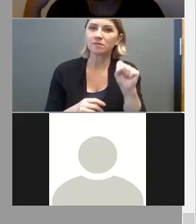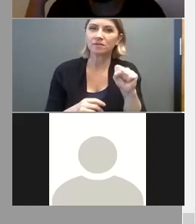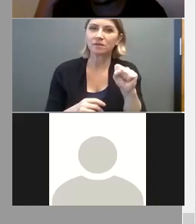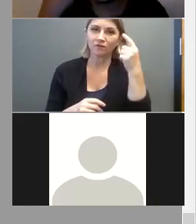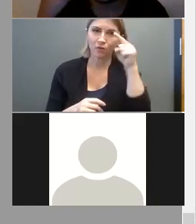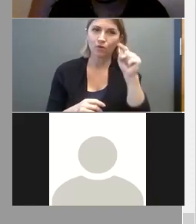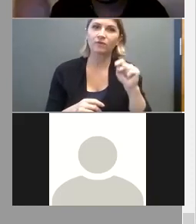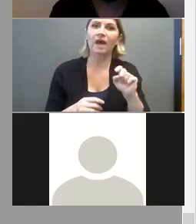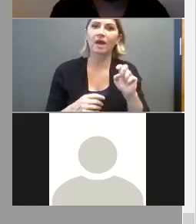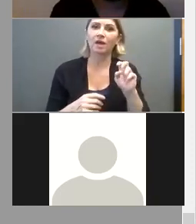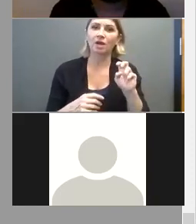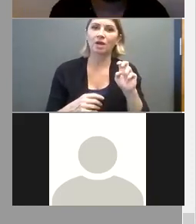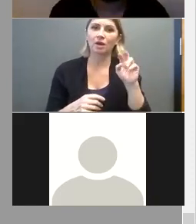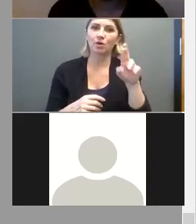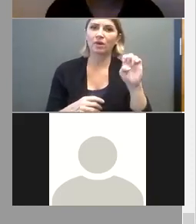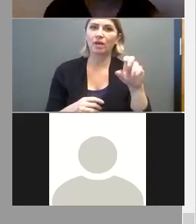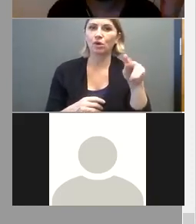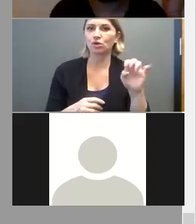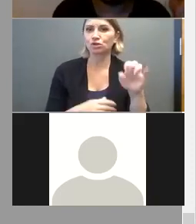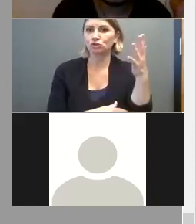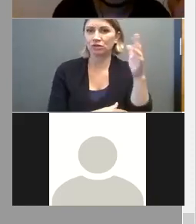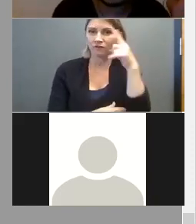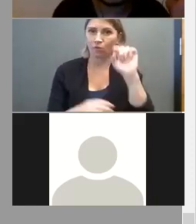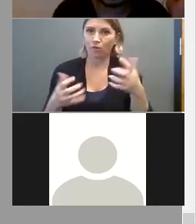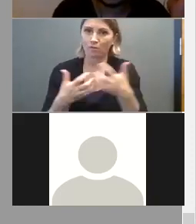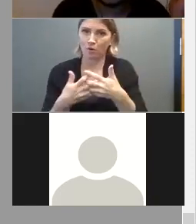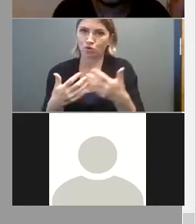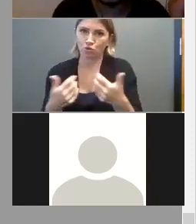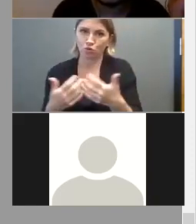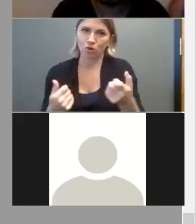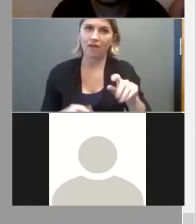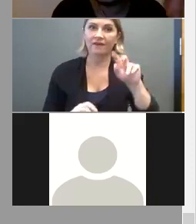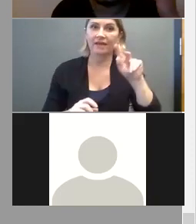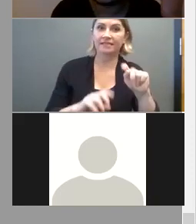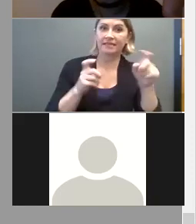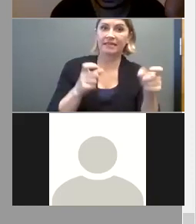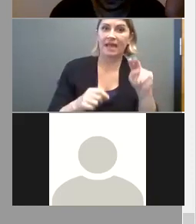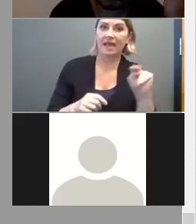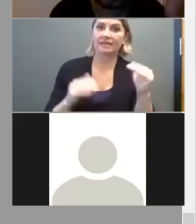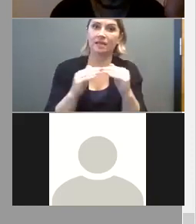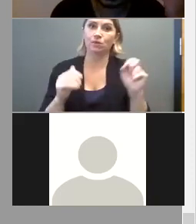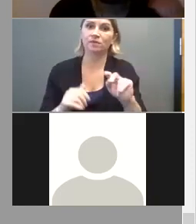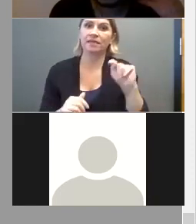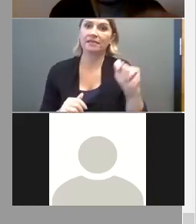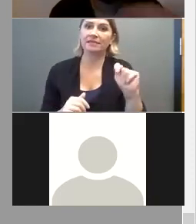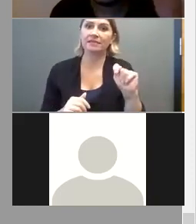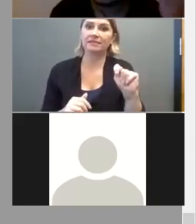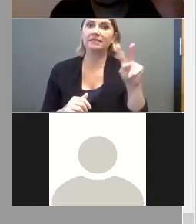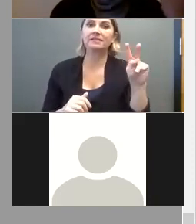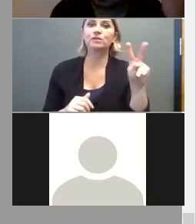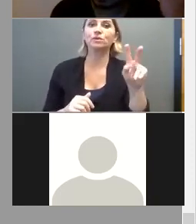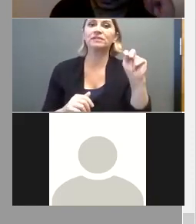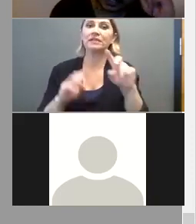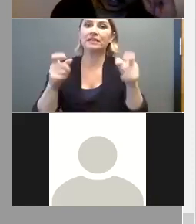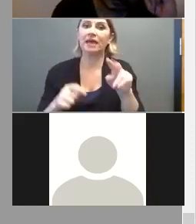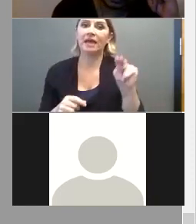or recursion trees, right? So we have Tn equals to 2Tn by 2 plus of Dn, where Dn is